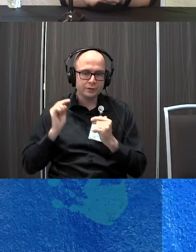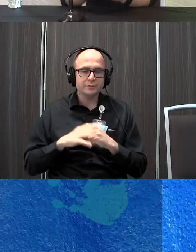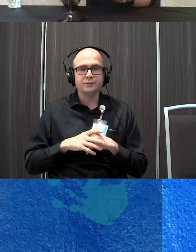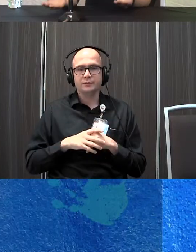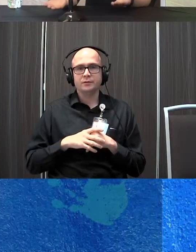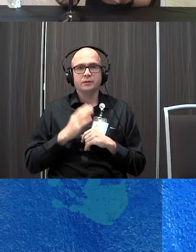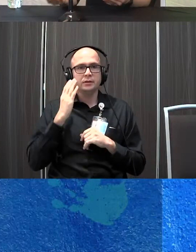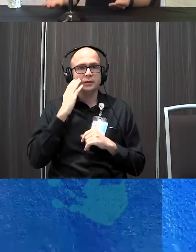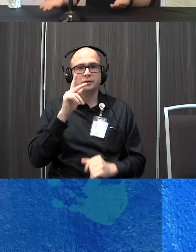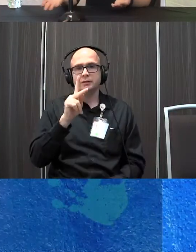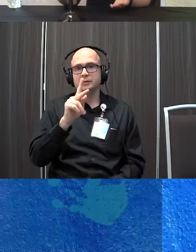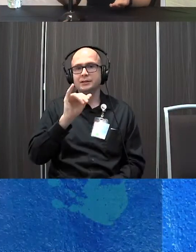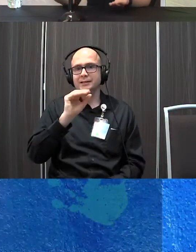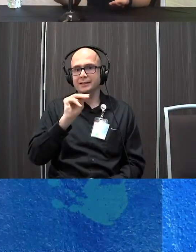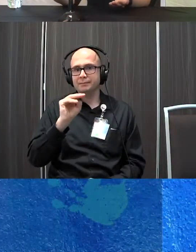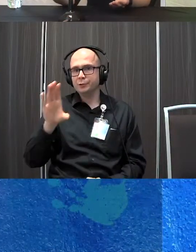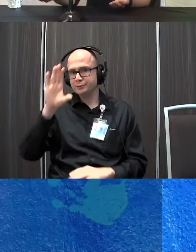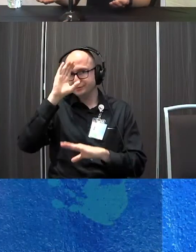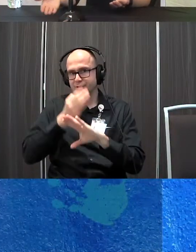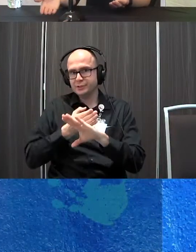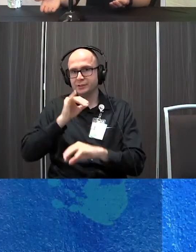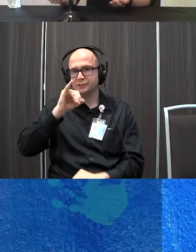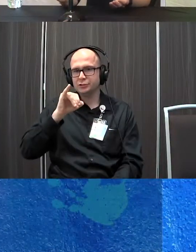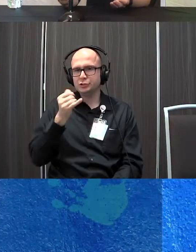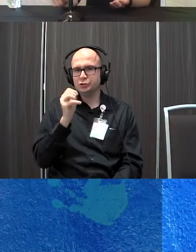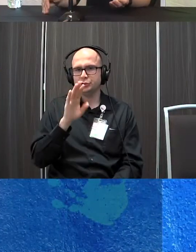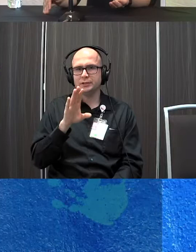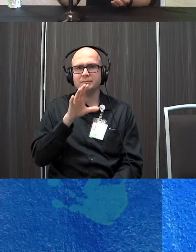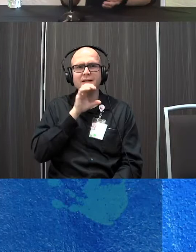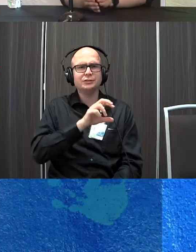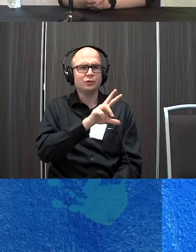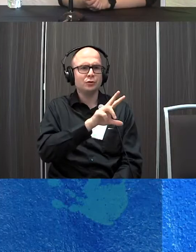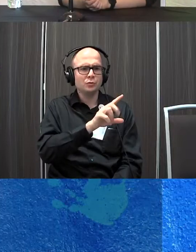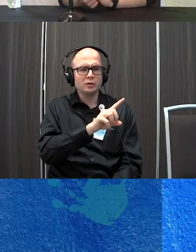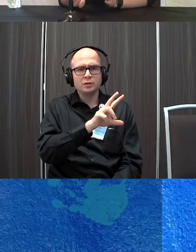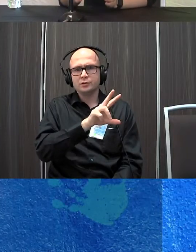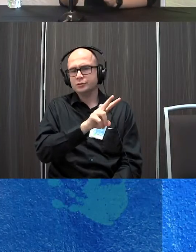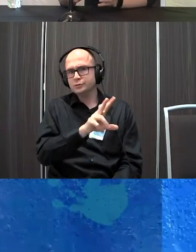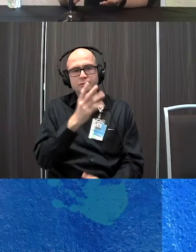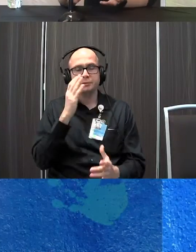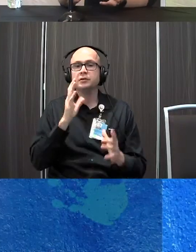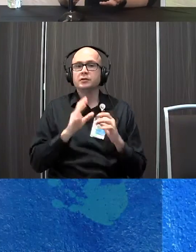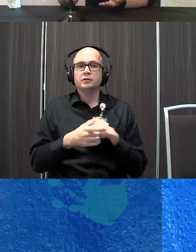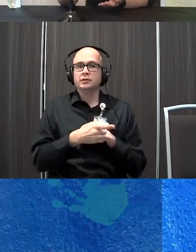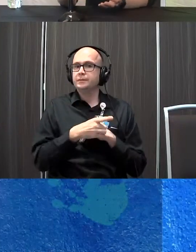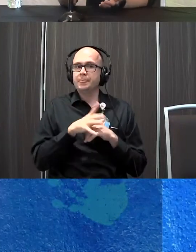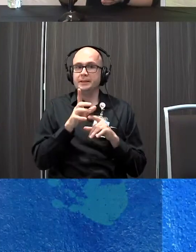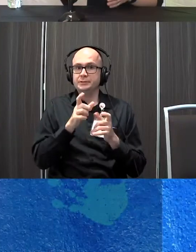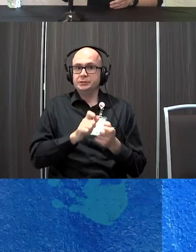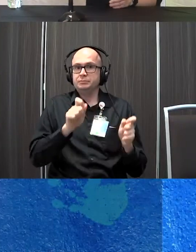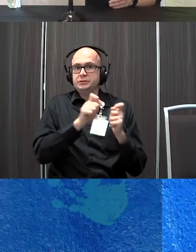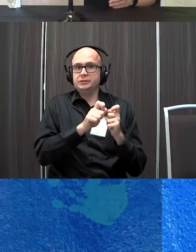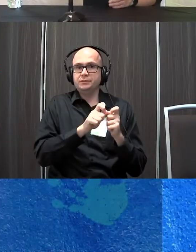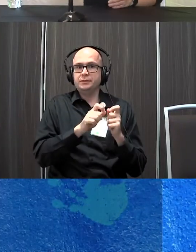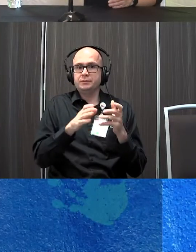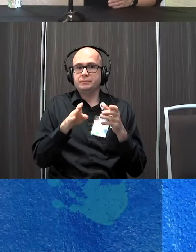know Tim's son, Jacob, who is 32 now, I believe he's 31 or 32. He has a very specific behavior of